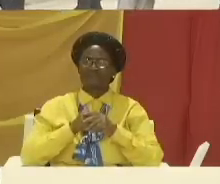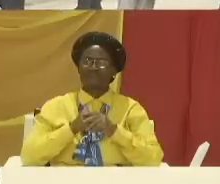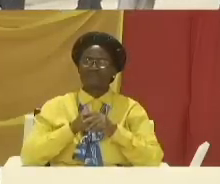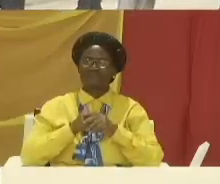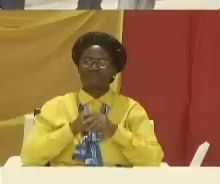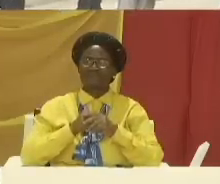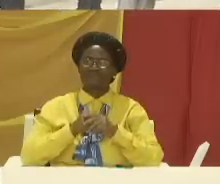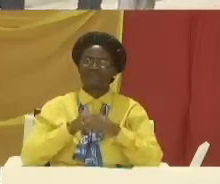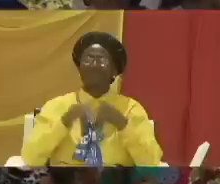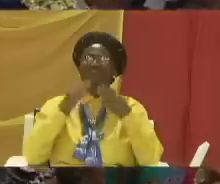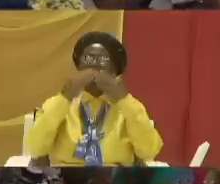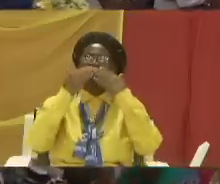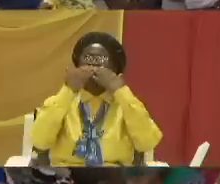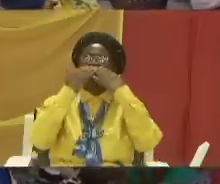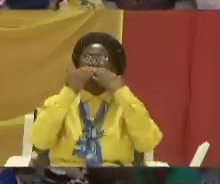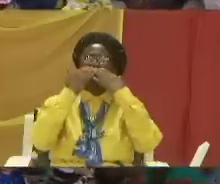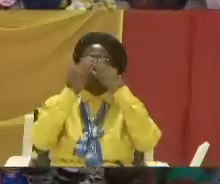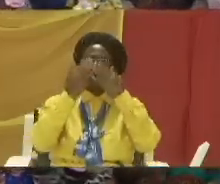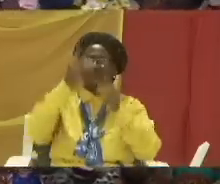Thank you, Father.